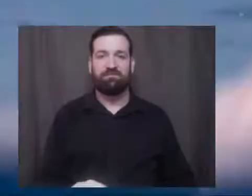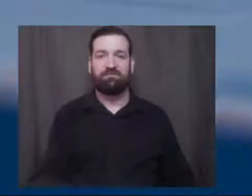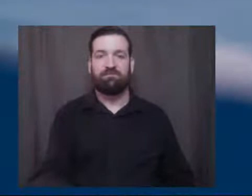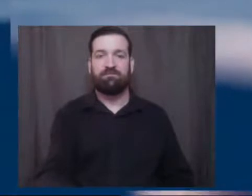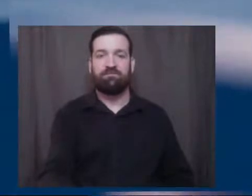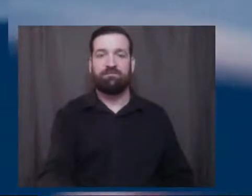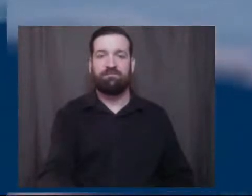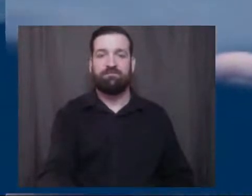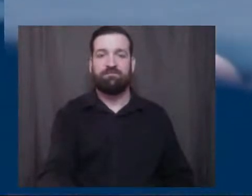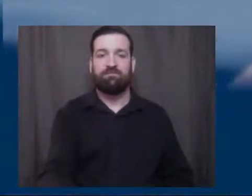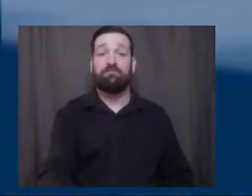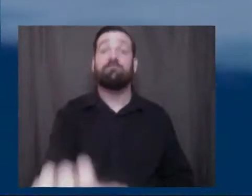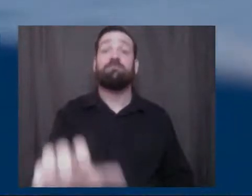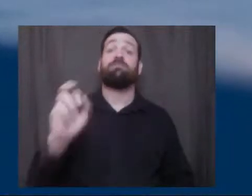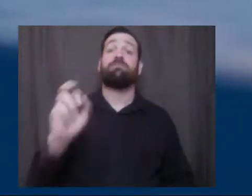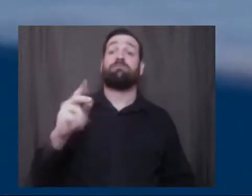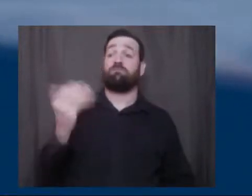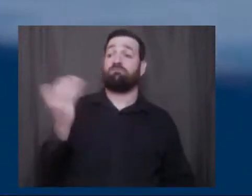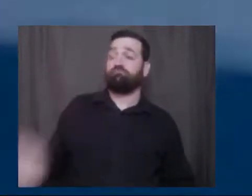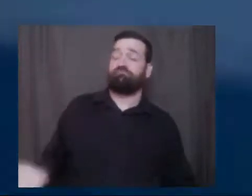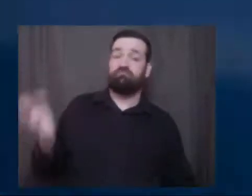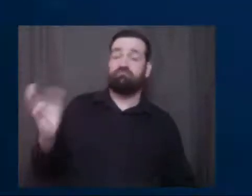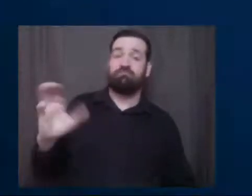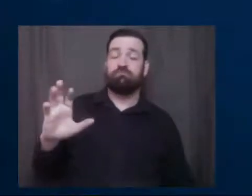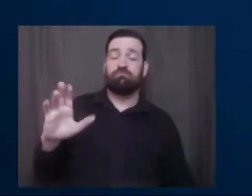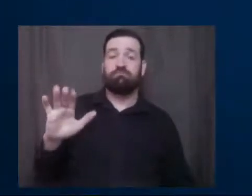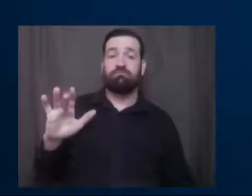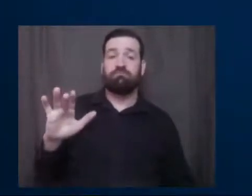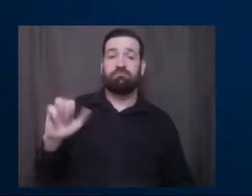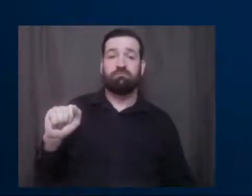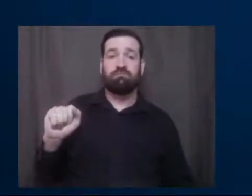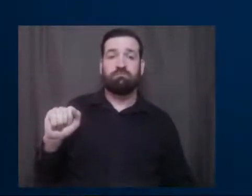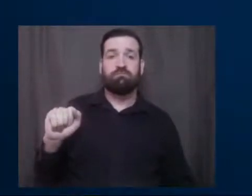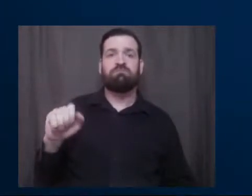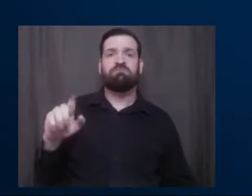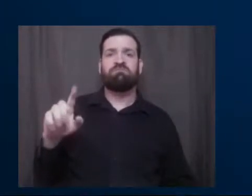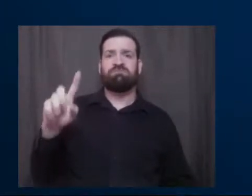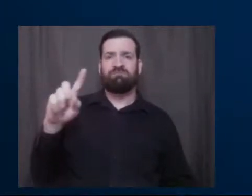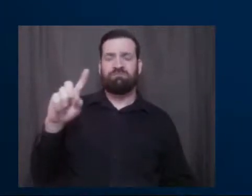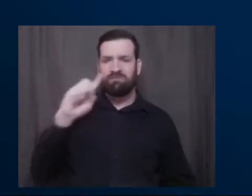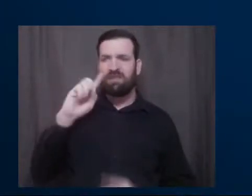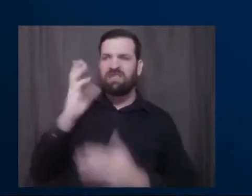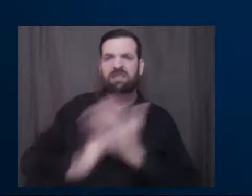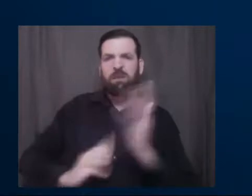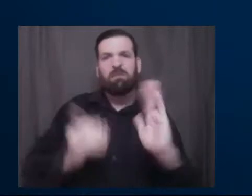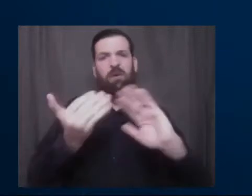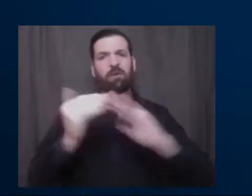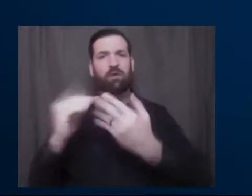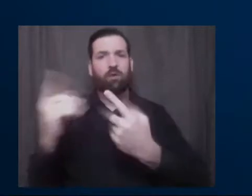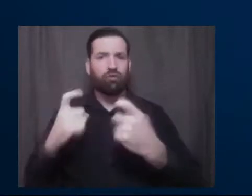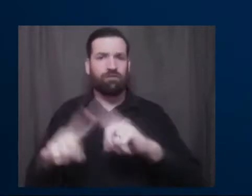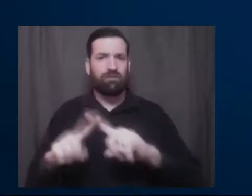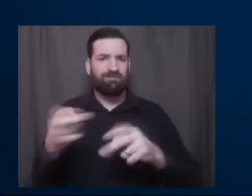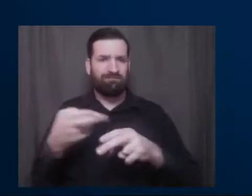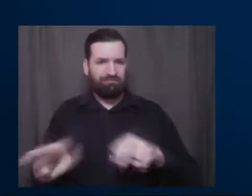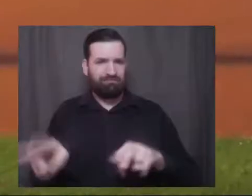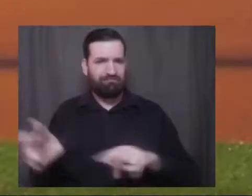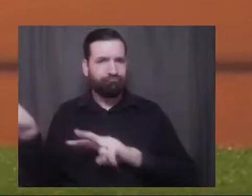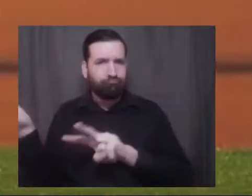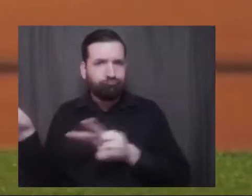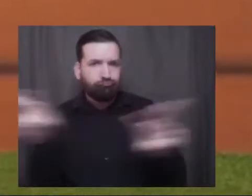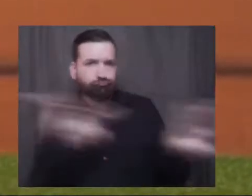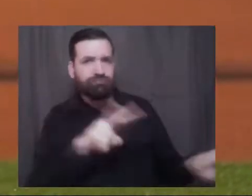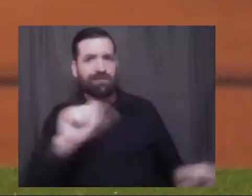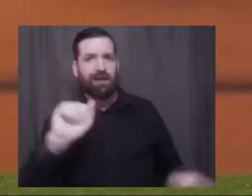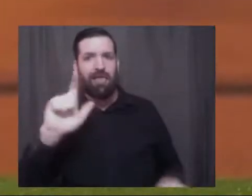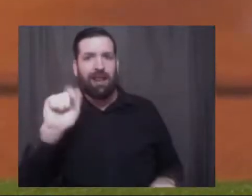Okay, I'm going to let Cliff I think we're going to get some community questions, but just a quick shot real quick, Alexis, because I'm getting